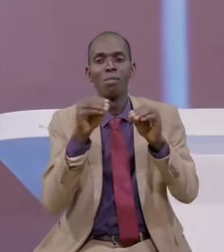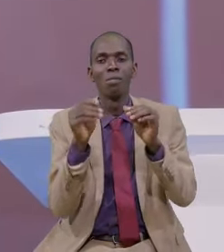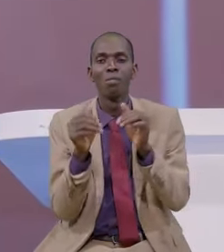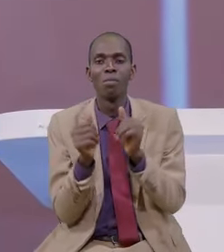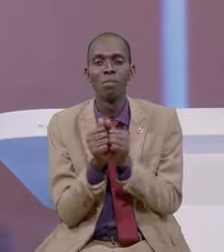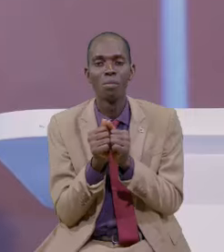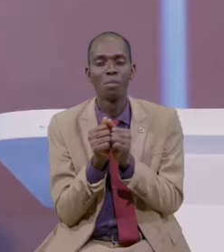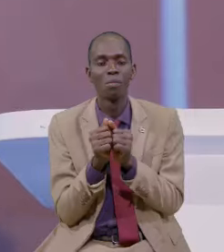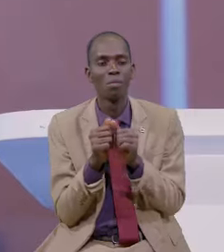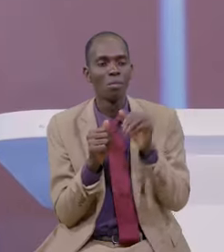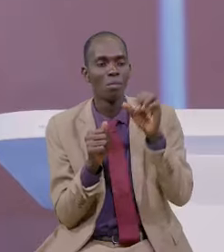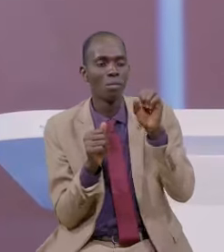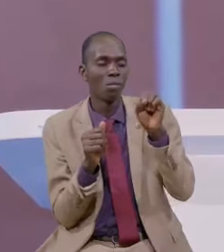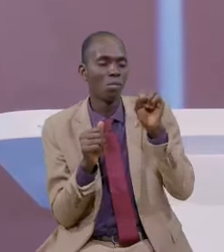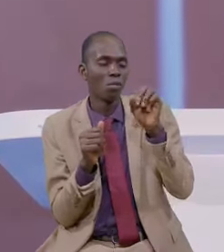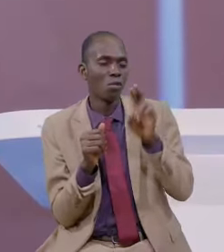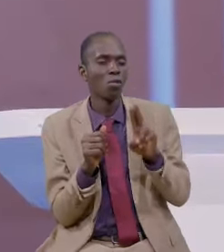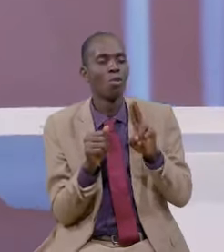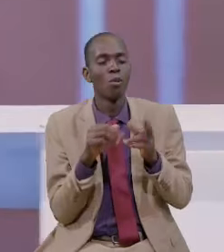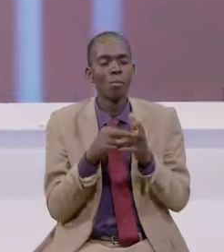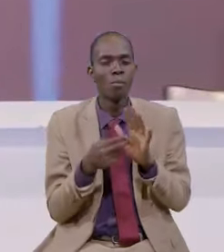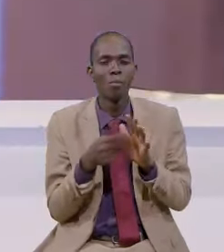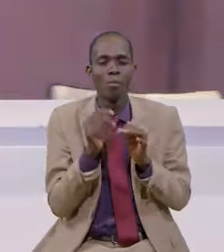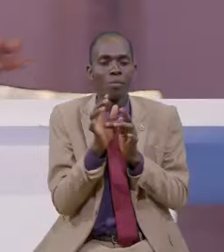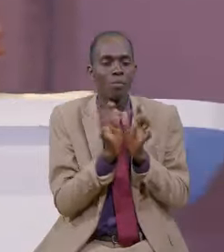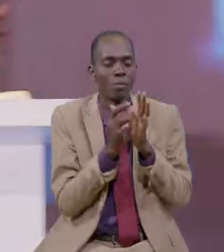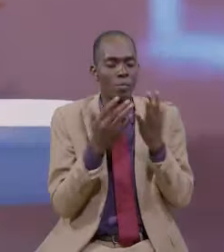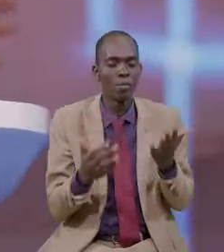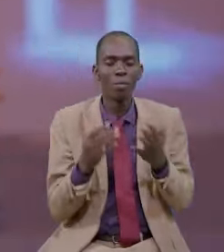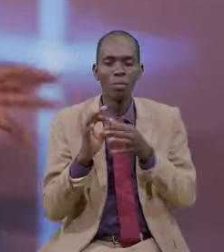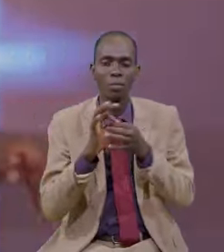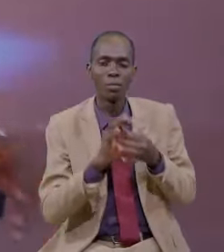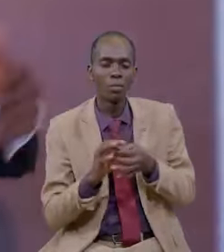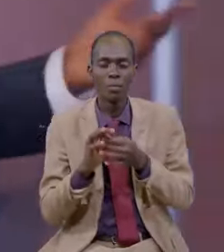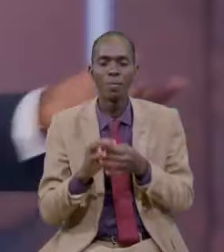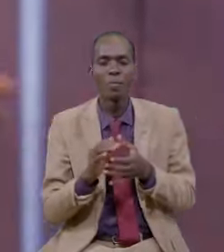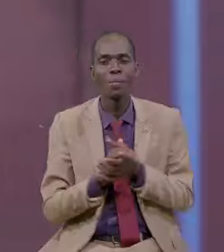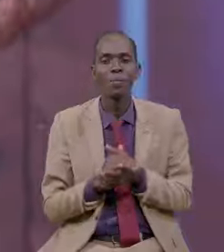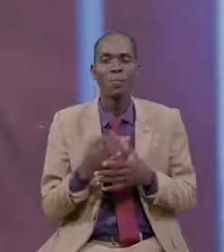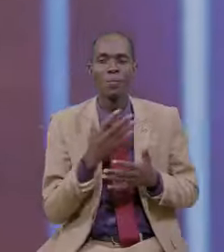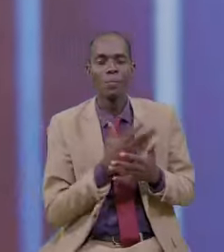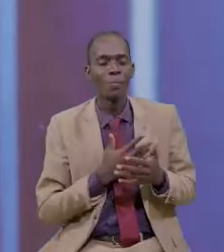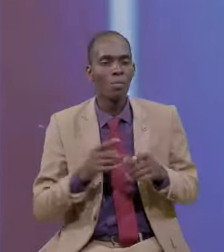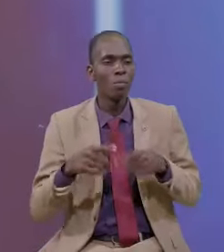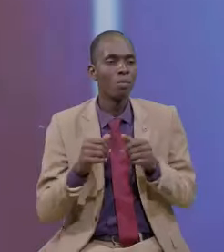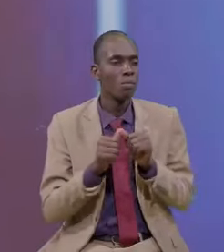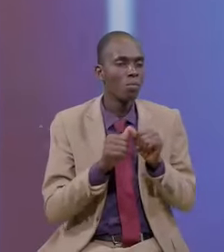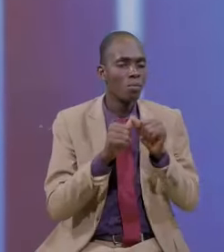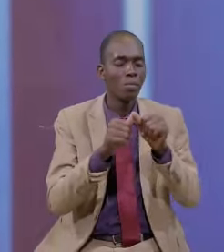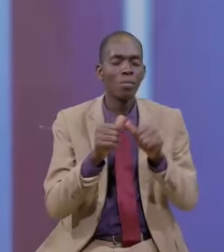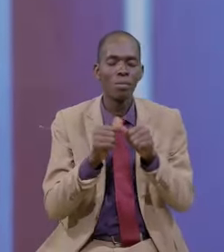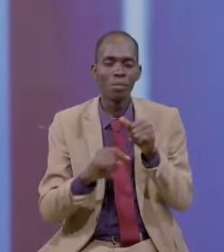Scripture Union. And I came to Delta, I went to Benin, went, you know, everywhere with young people at